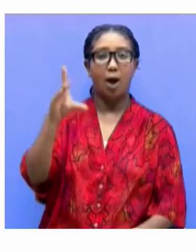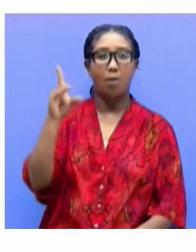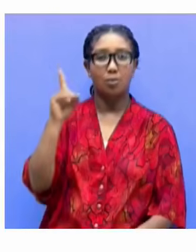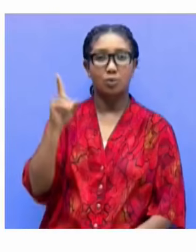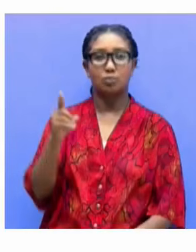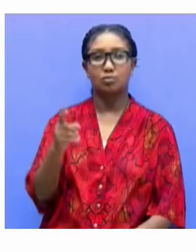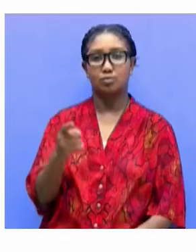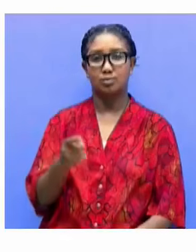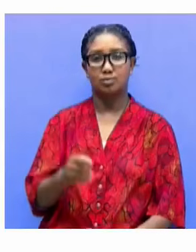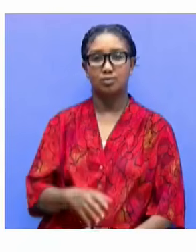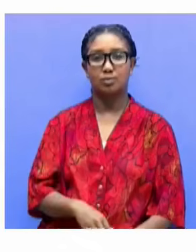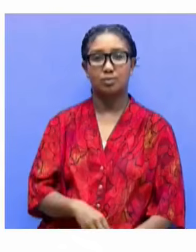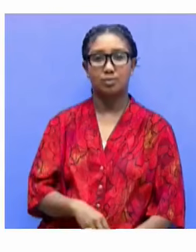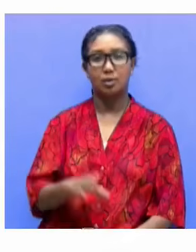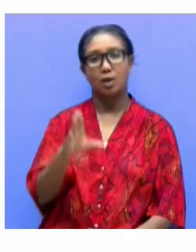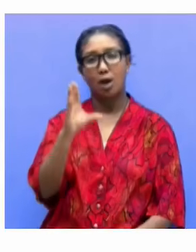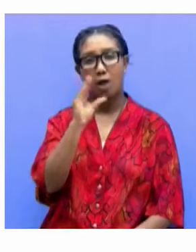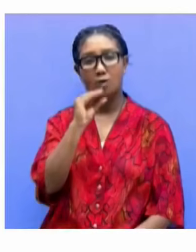talk